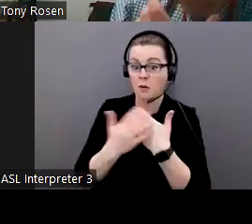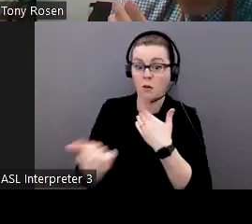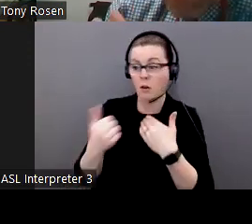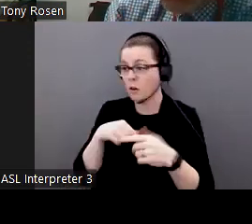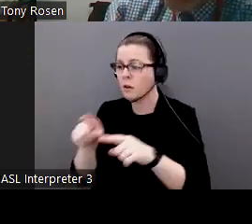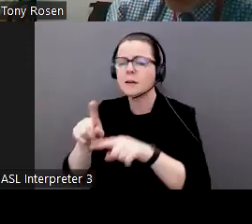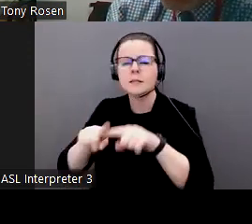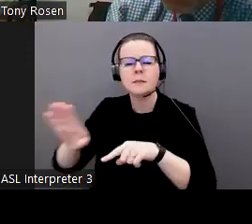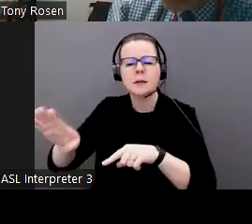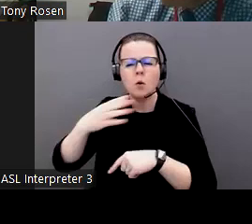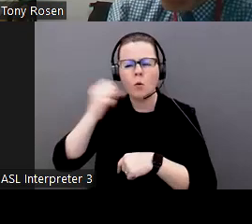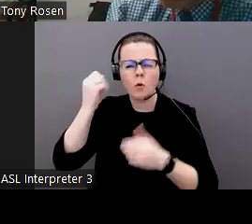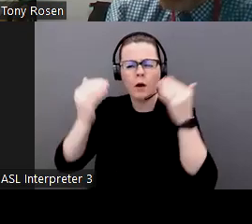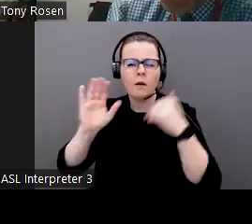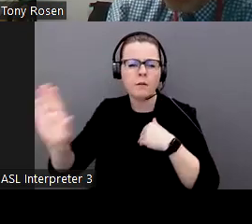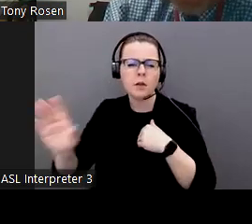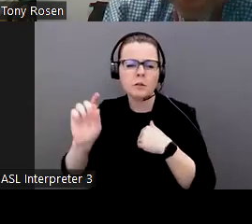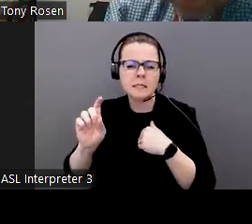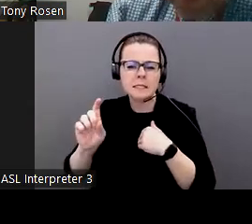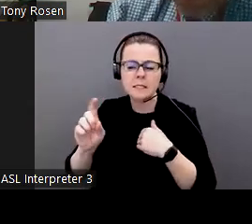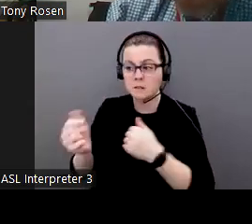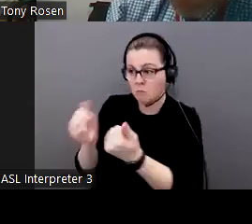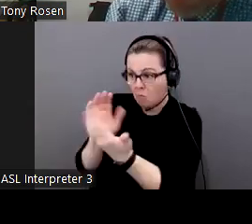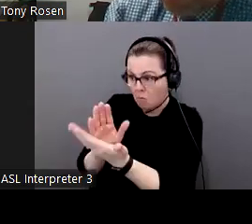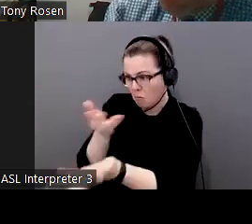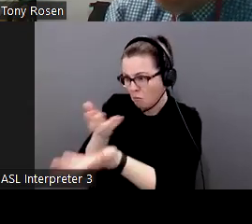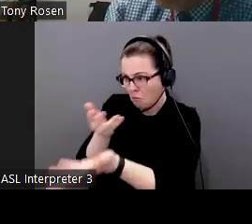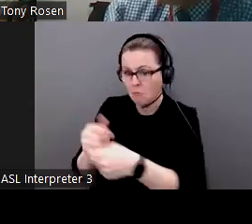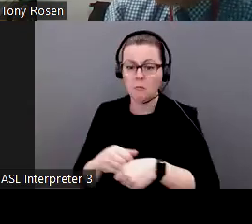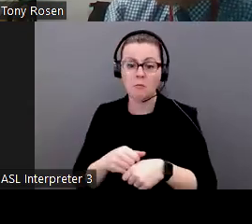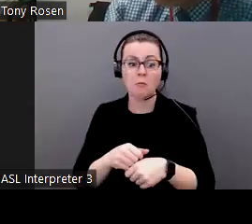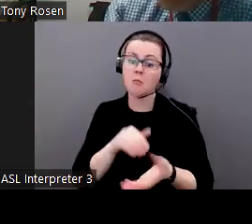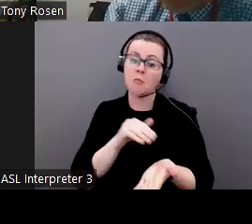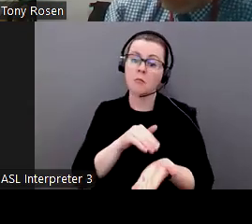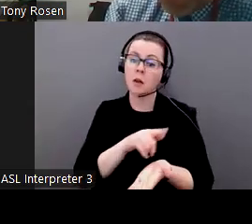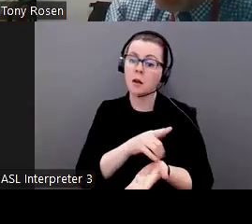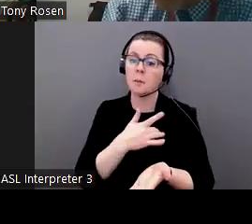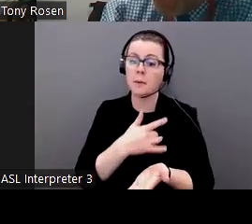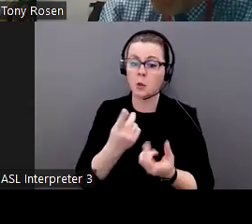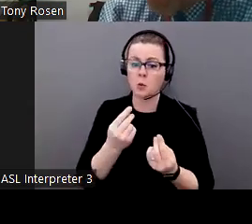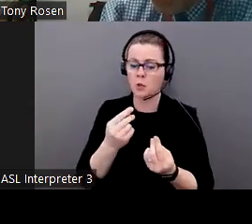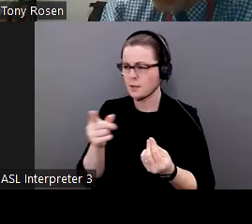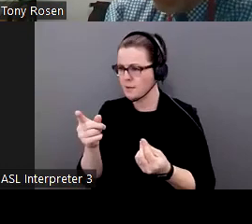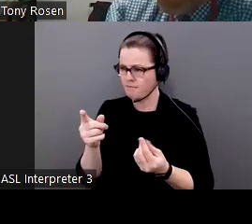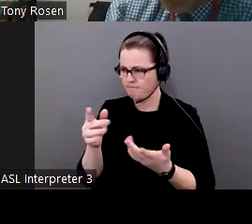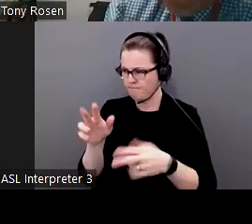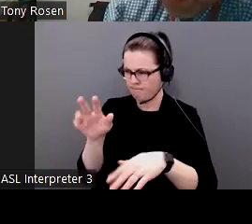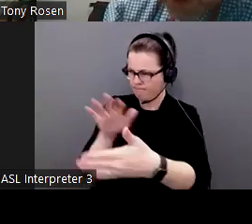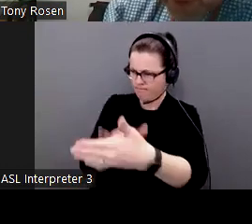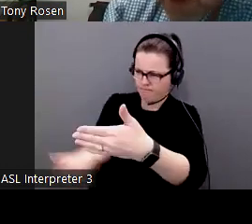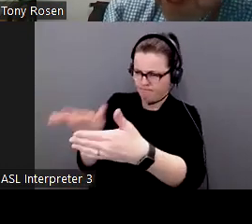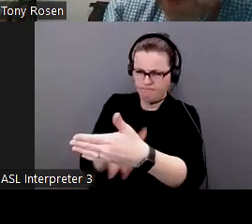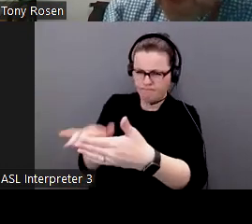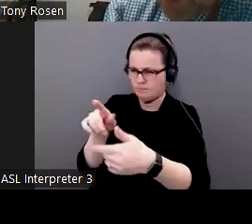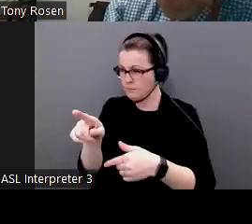And what does this medical provider do? Well, we assess the likelihood of victimization by each type of mistreatment. Is